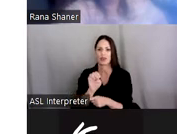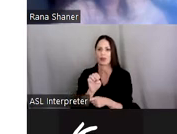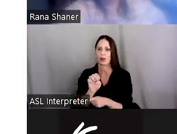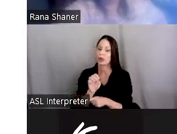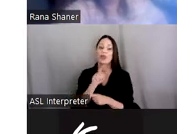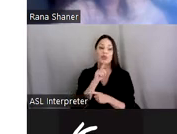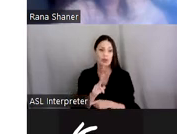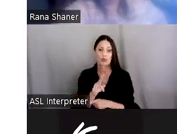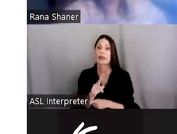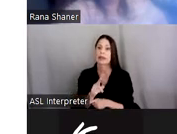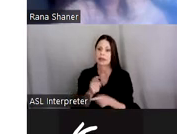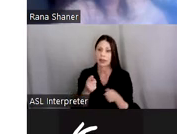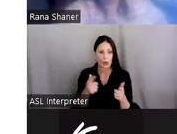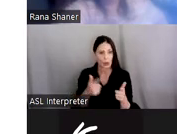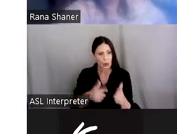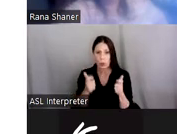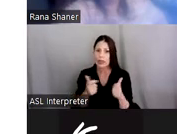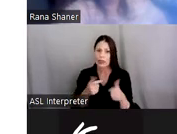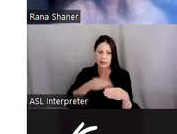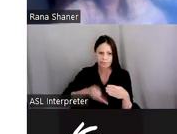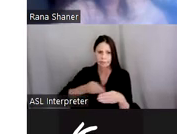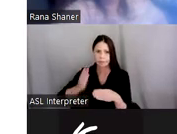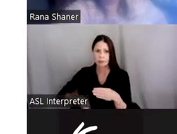quickly, best that we could get